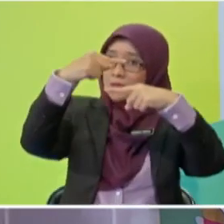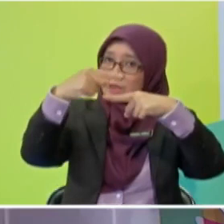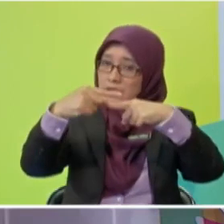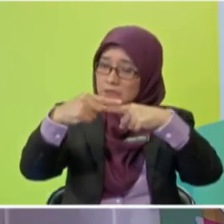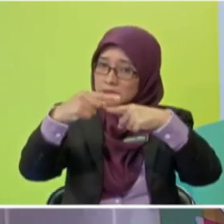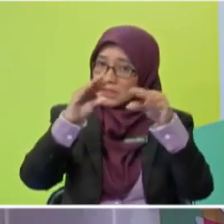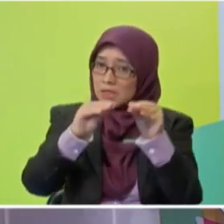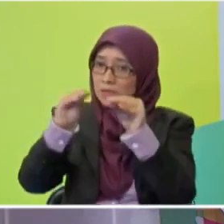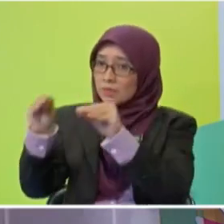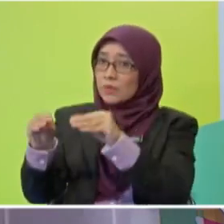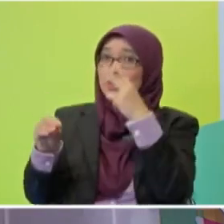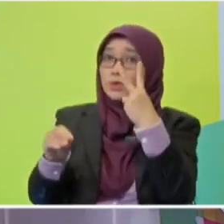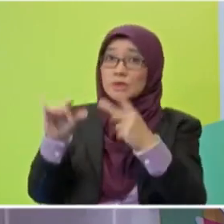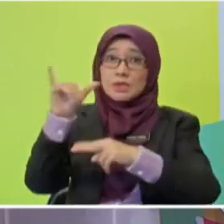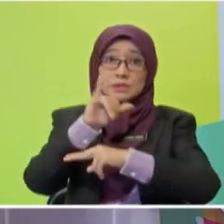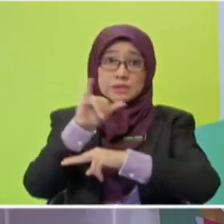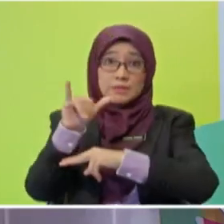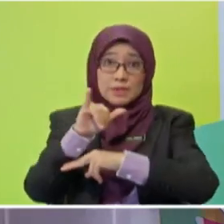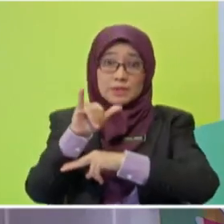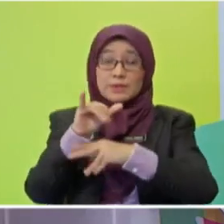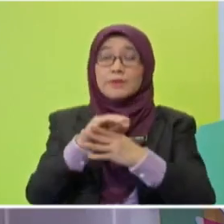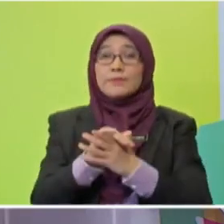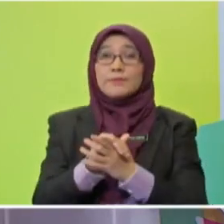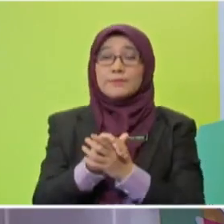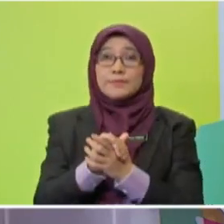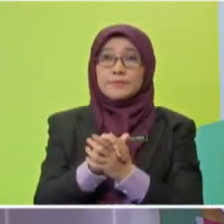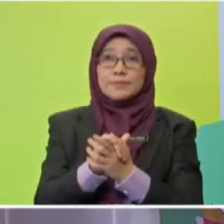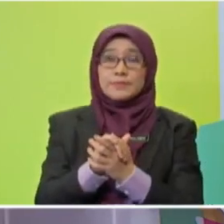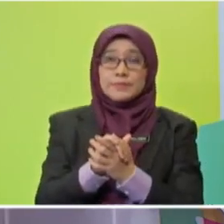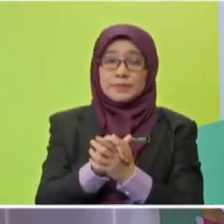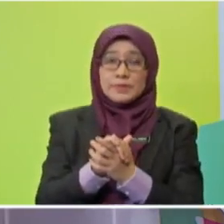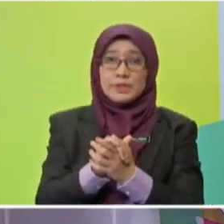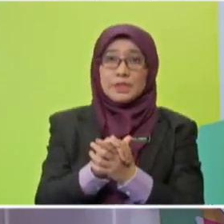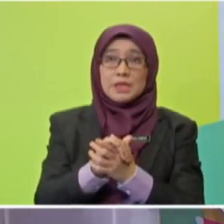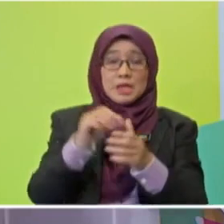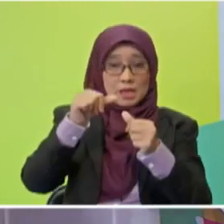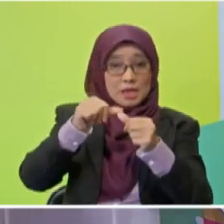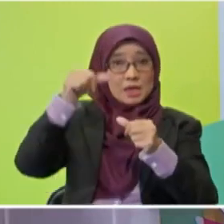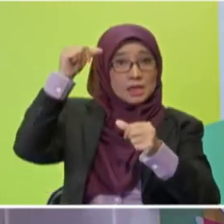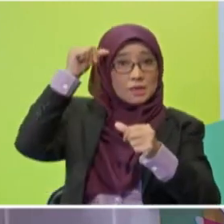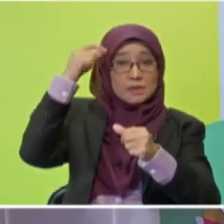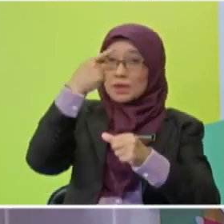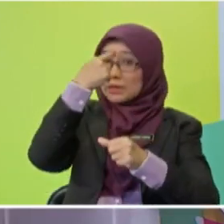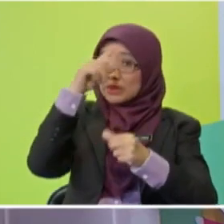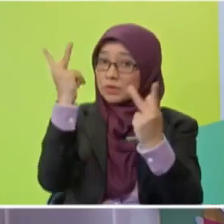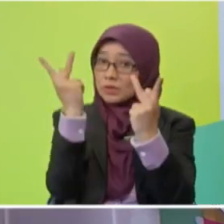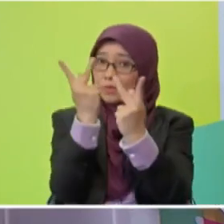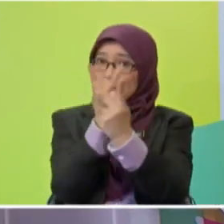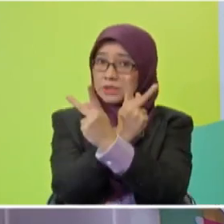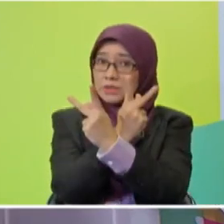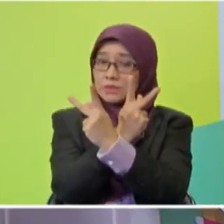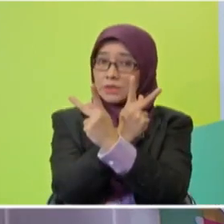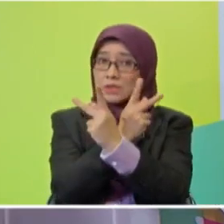again, for multiplication, you move the decimal point at the end of the process. For division, you move the decimal point at